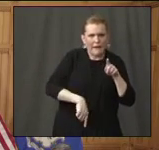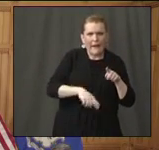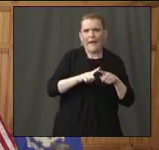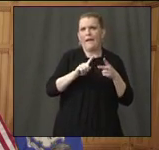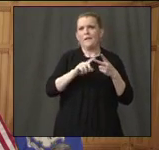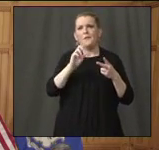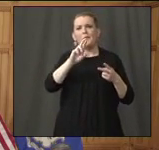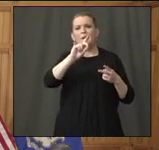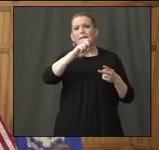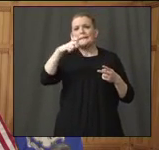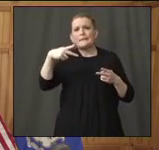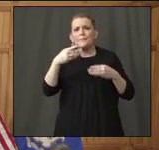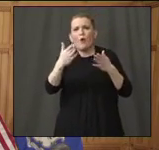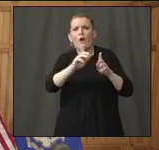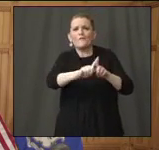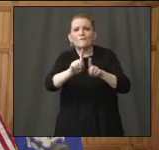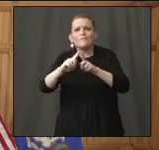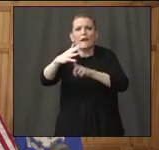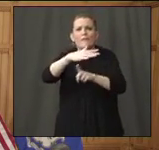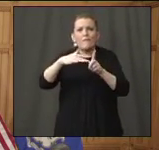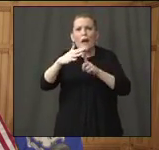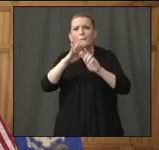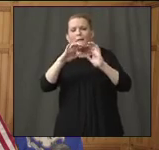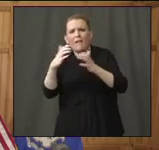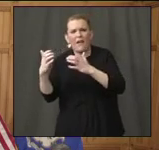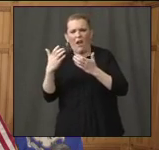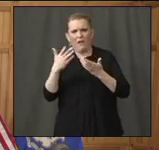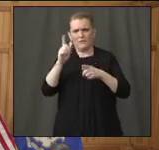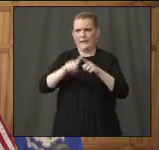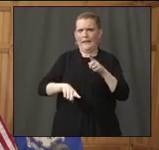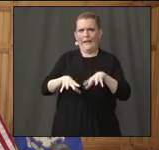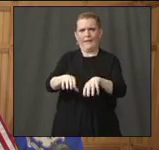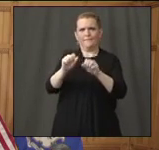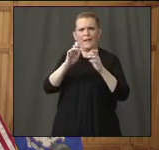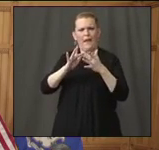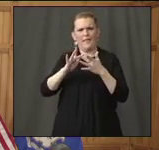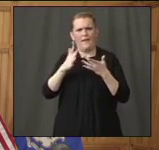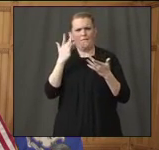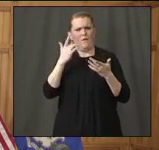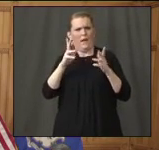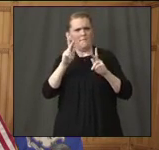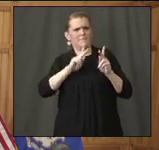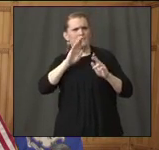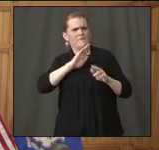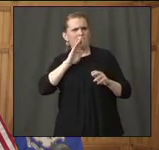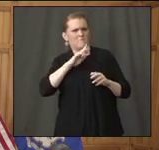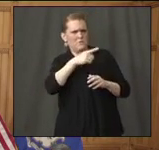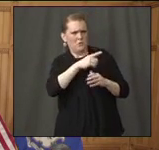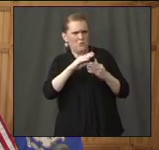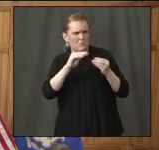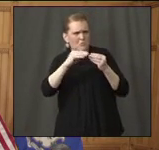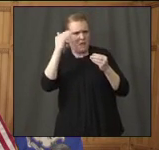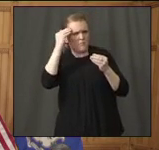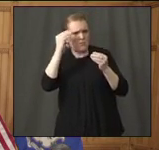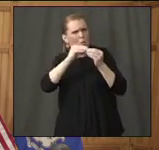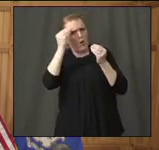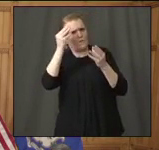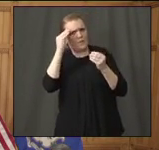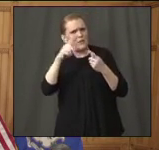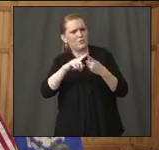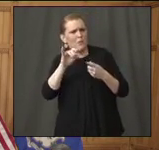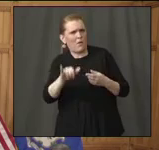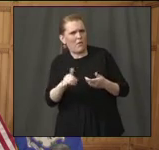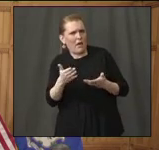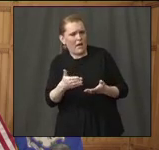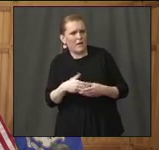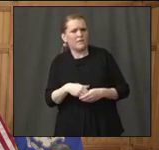Paul. How you doing, Ken? Yeah, so Hey, Paul. on both of those issues are both issues that our departments